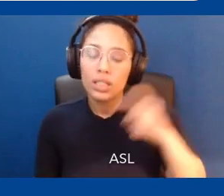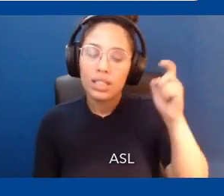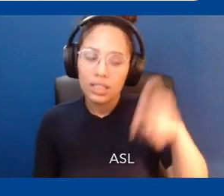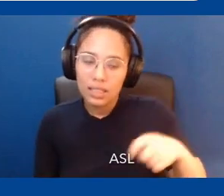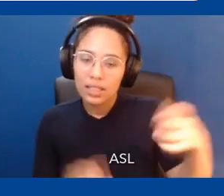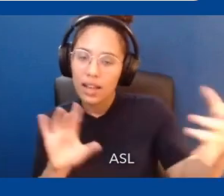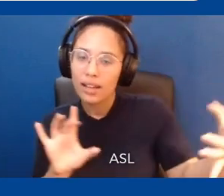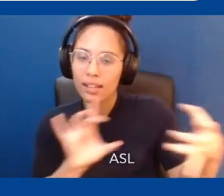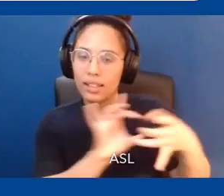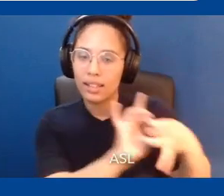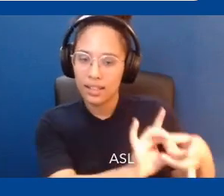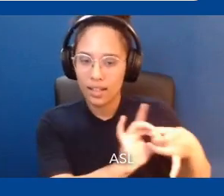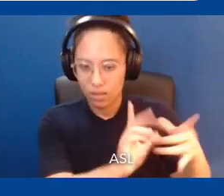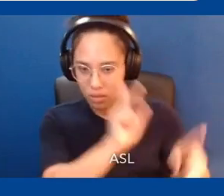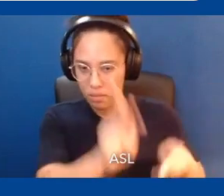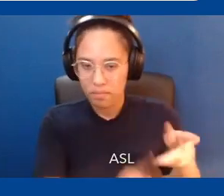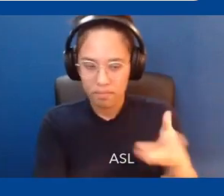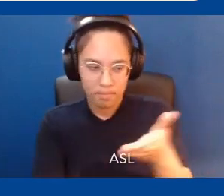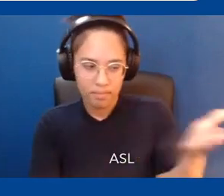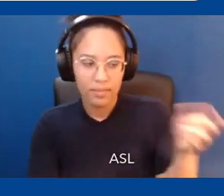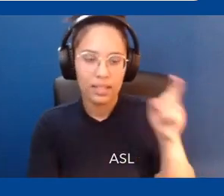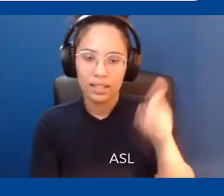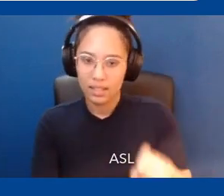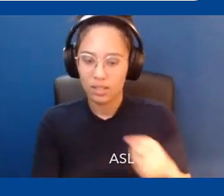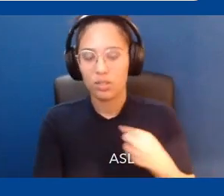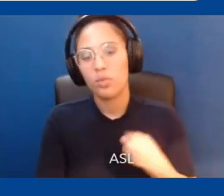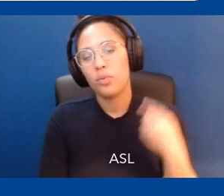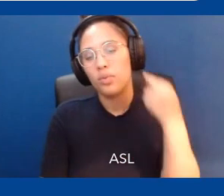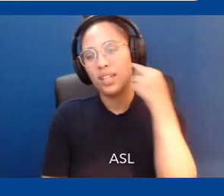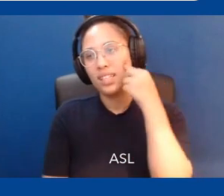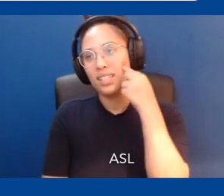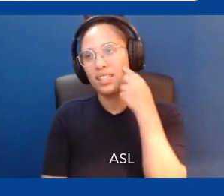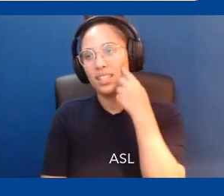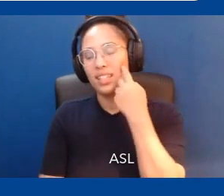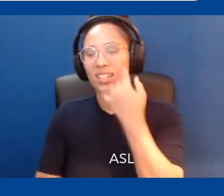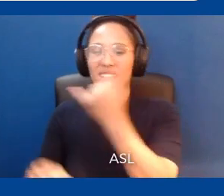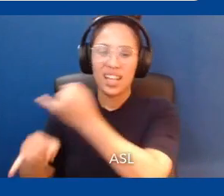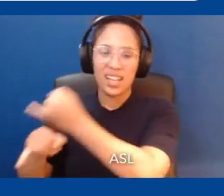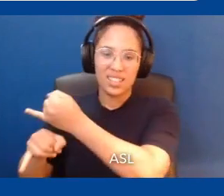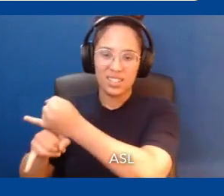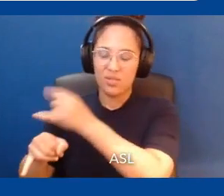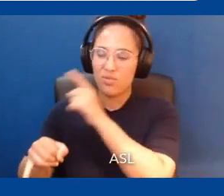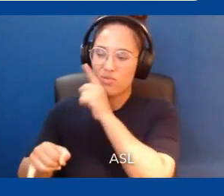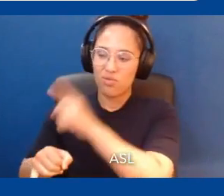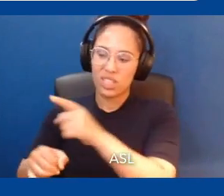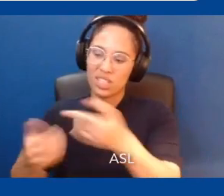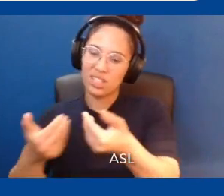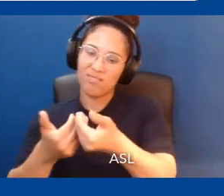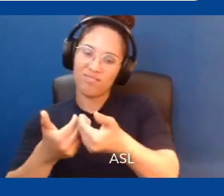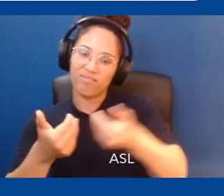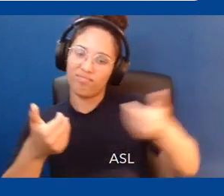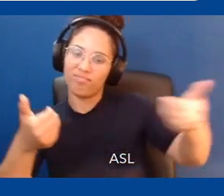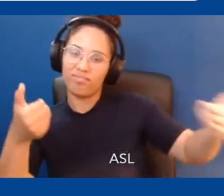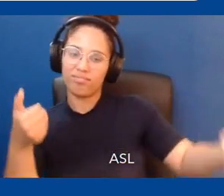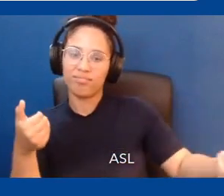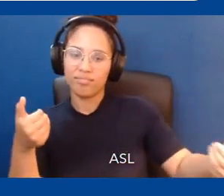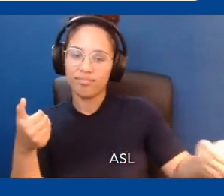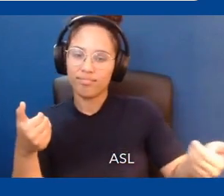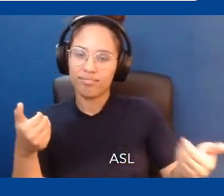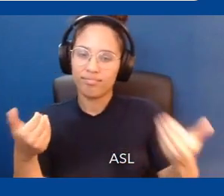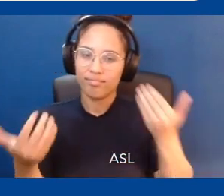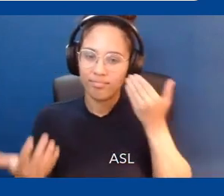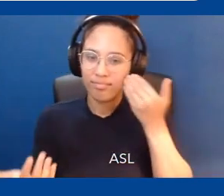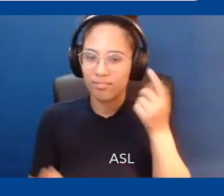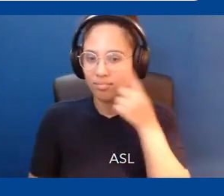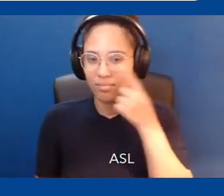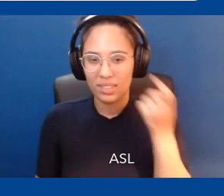connection. So I think that's the term institution is a bit alienating, precisely because it's really sometimes it's